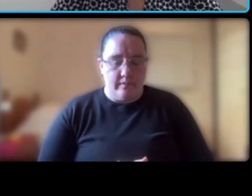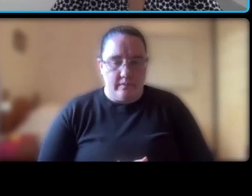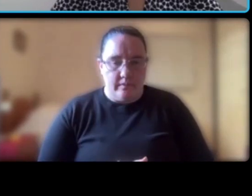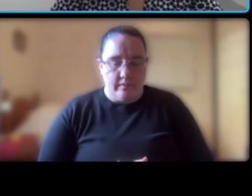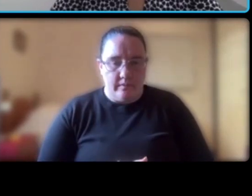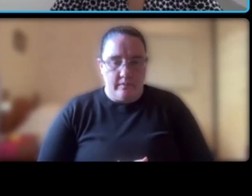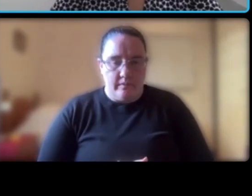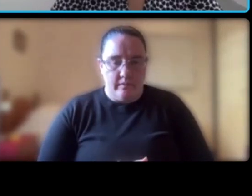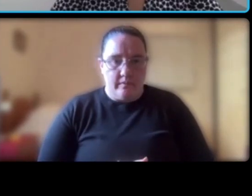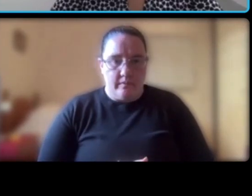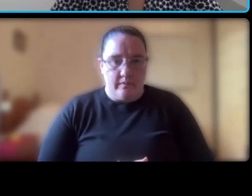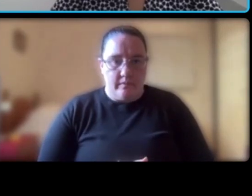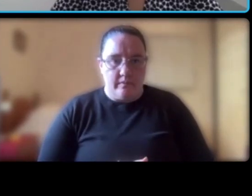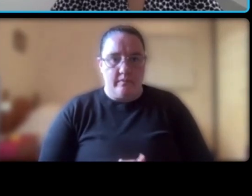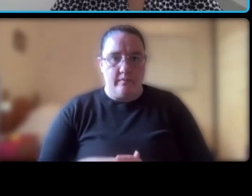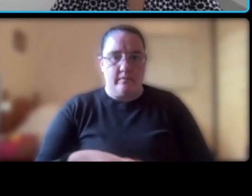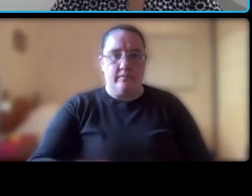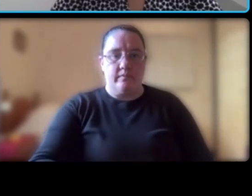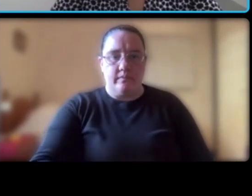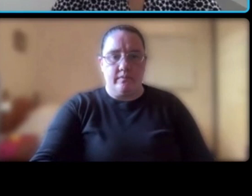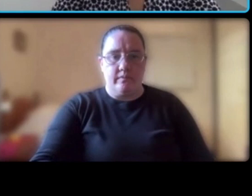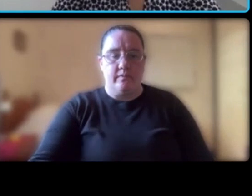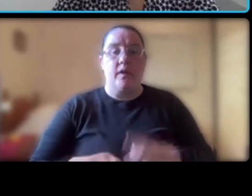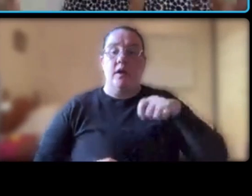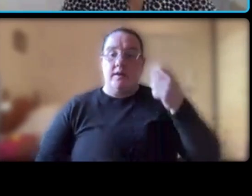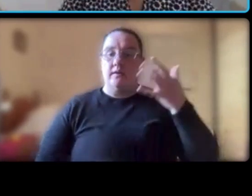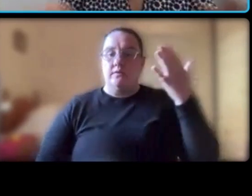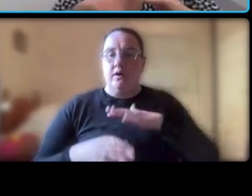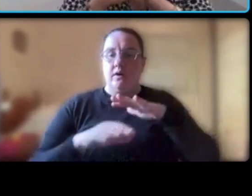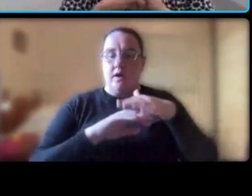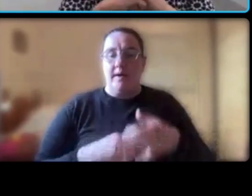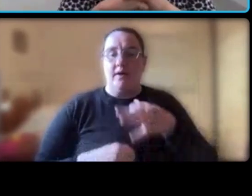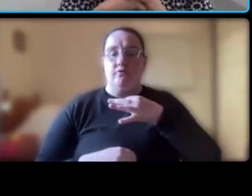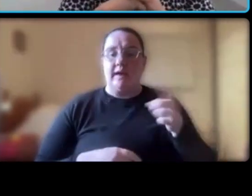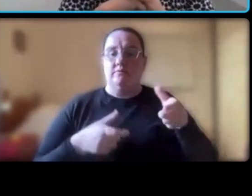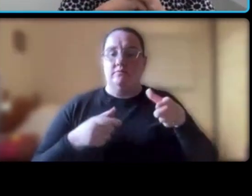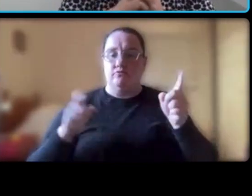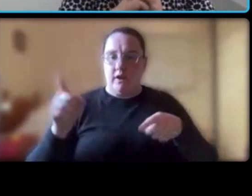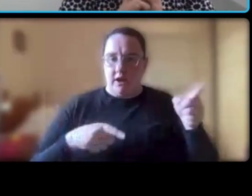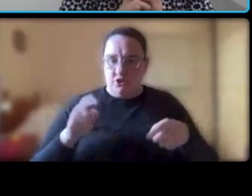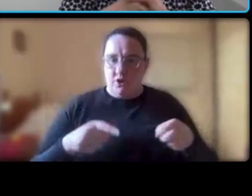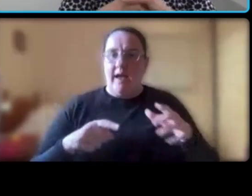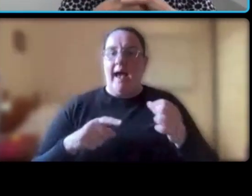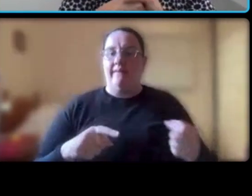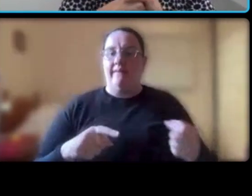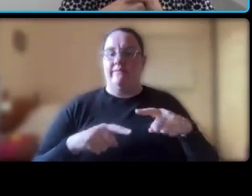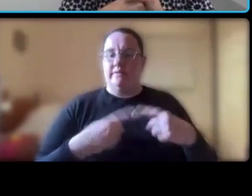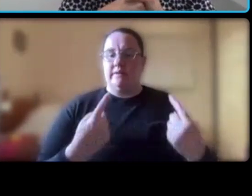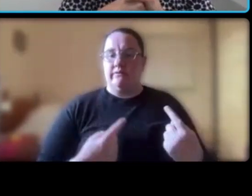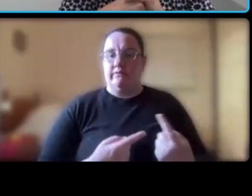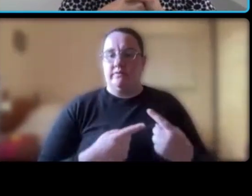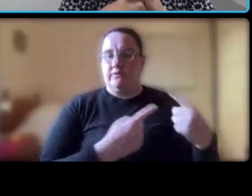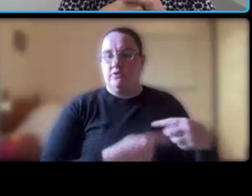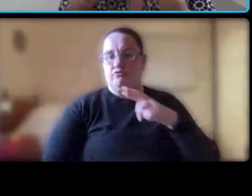regulation. There will be obligations and conditions that apply to all providers, such as the Statement of Rights and the Code of Conduct for Aged